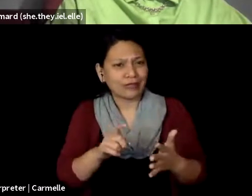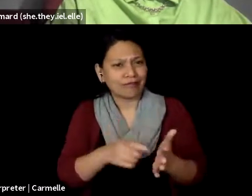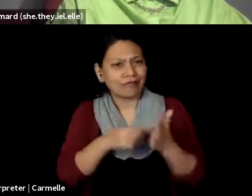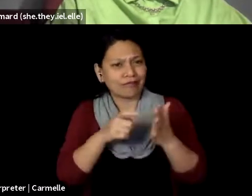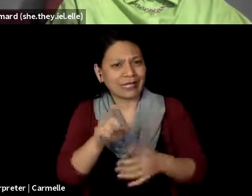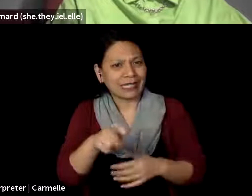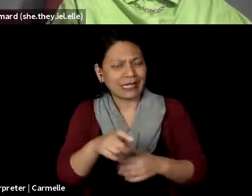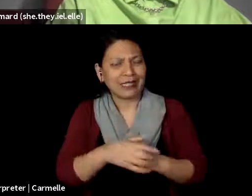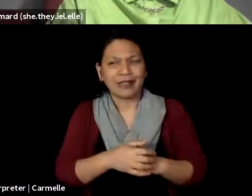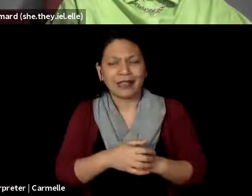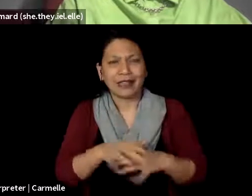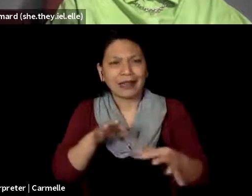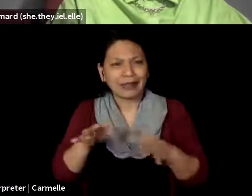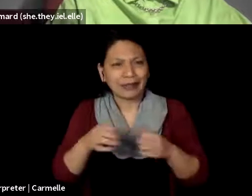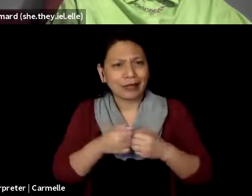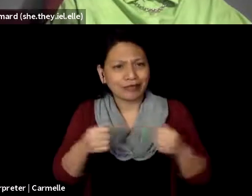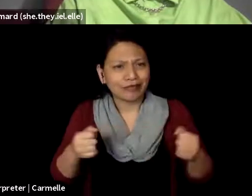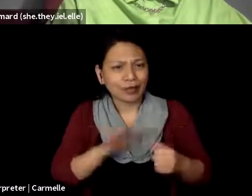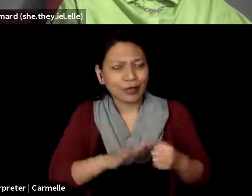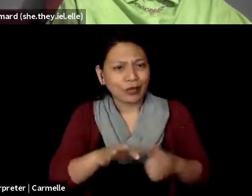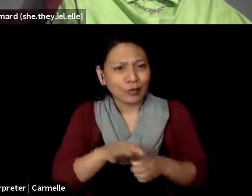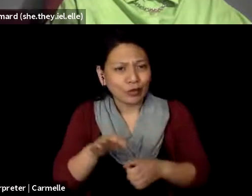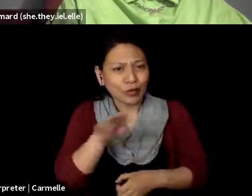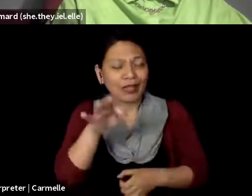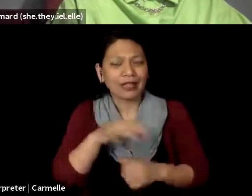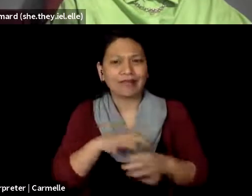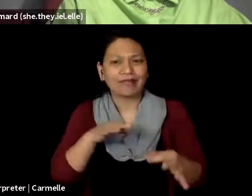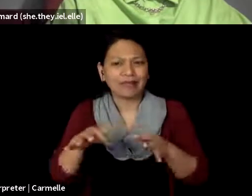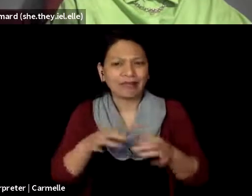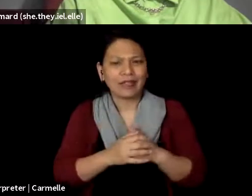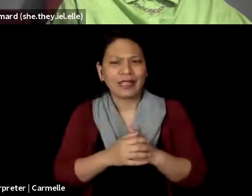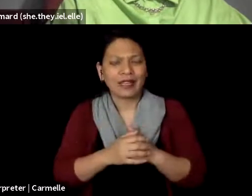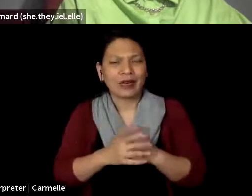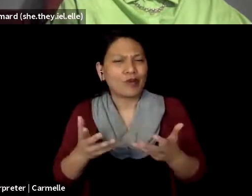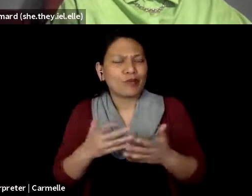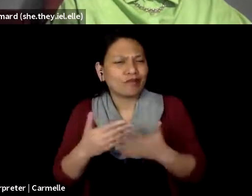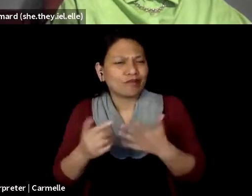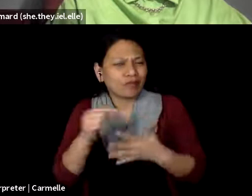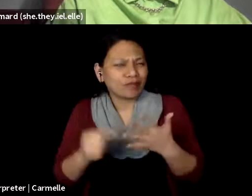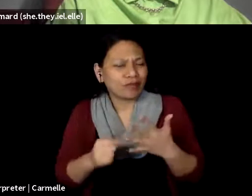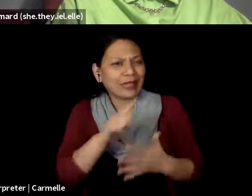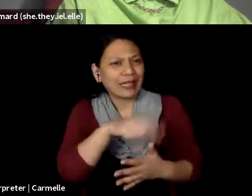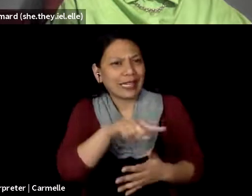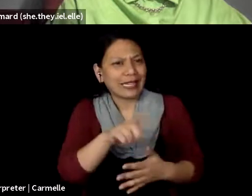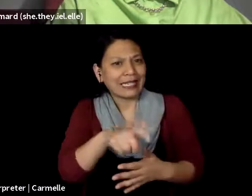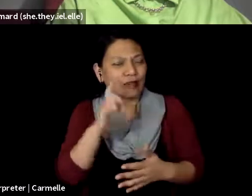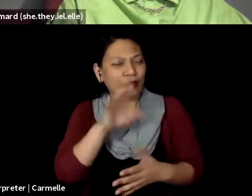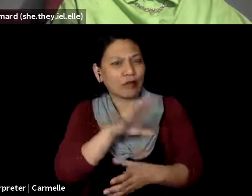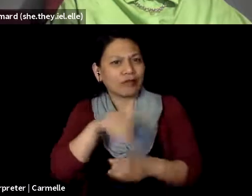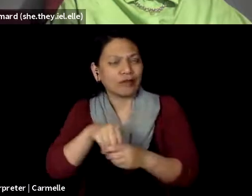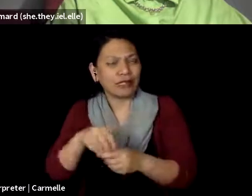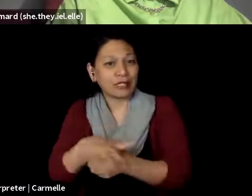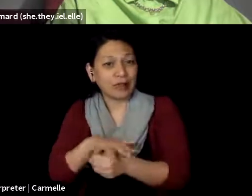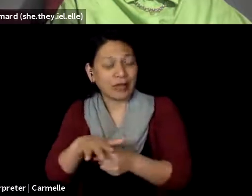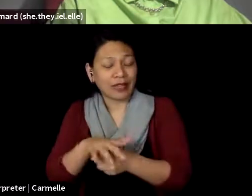their spirituality and the things that you know we bring into these spaces. I'll say TPM